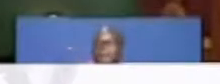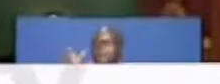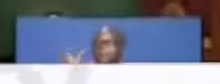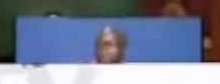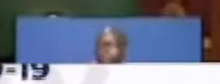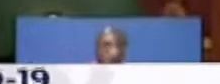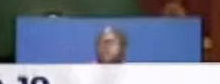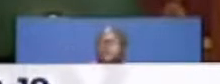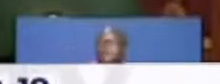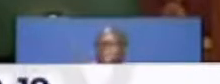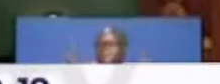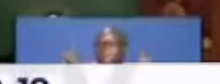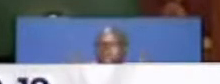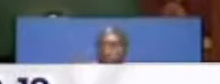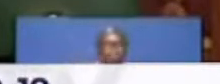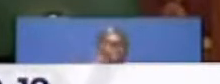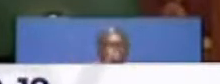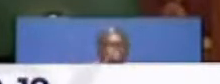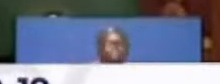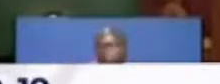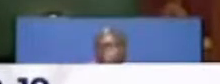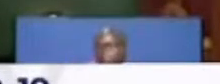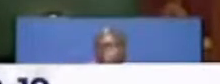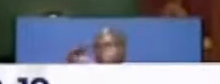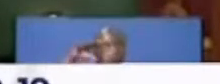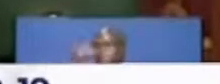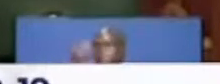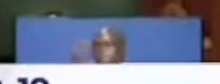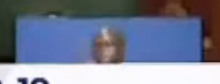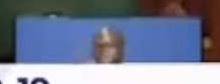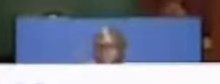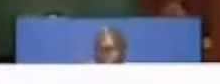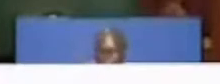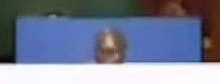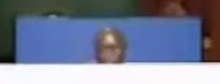successors unbroken. Mr. Speaker, sirs,